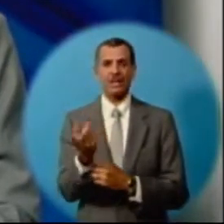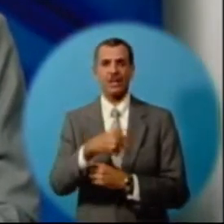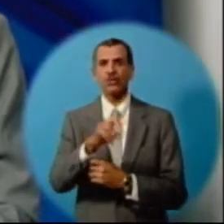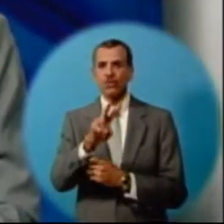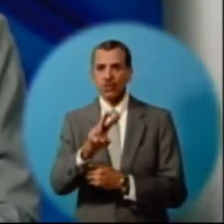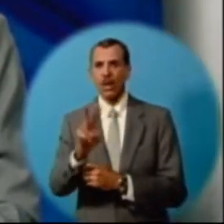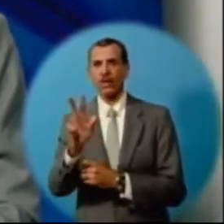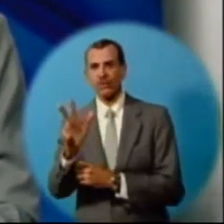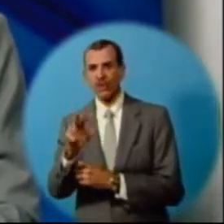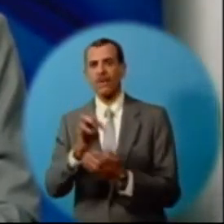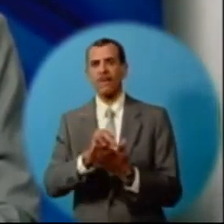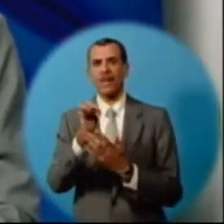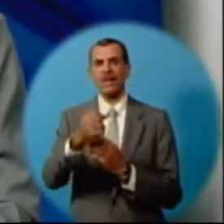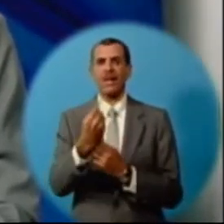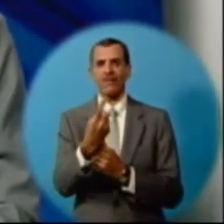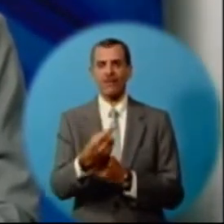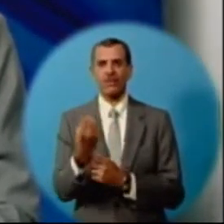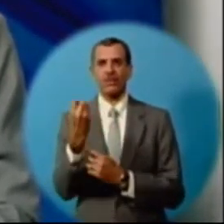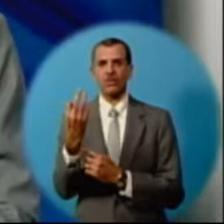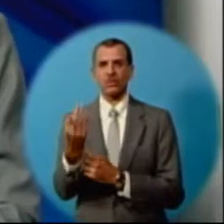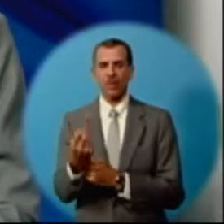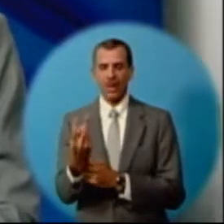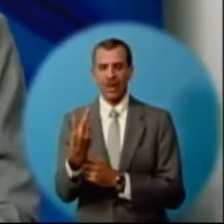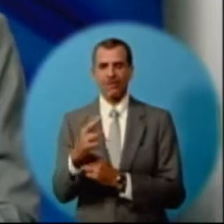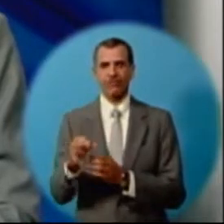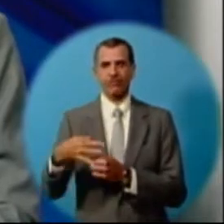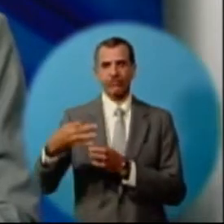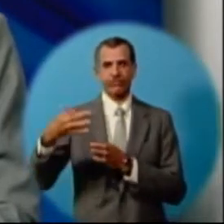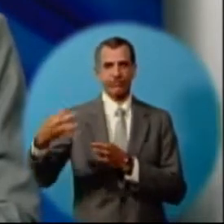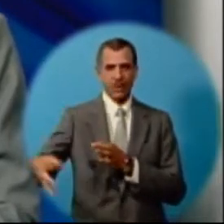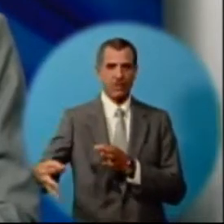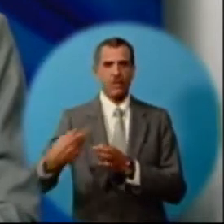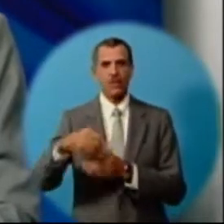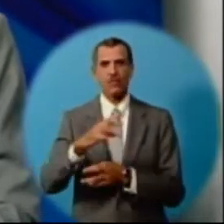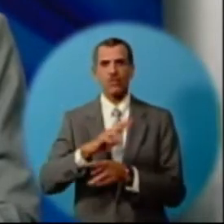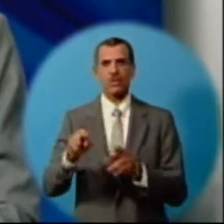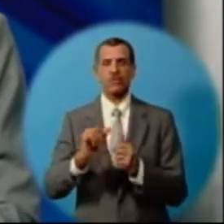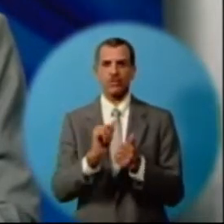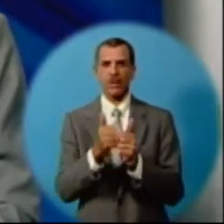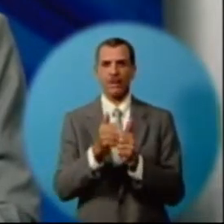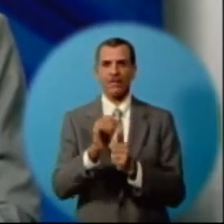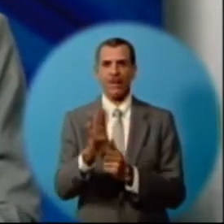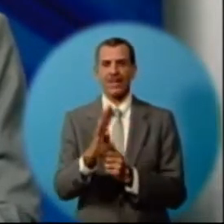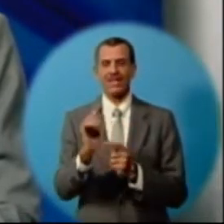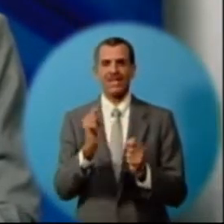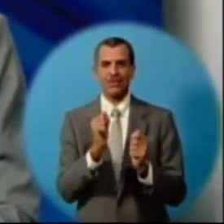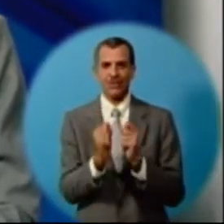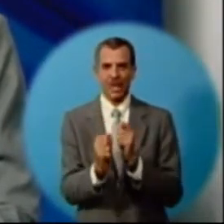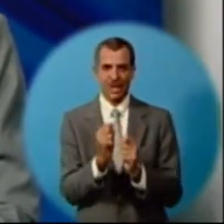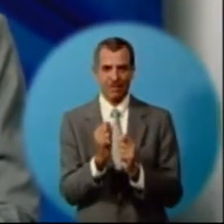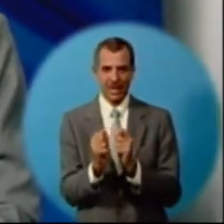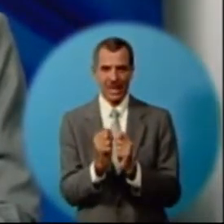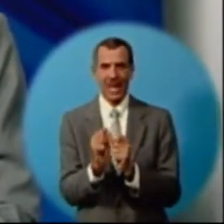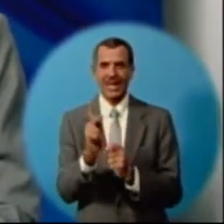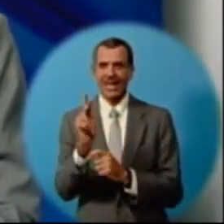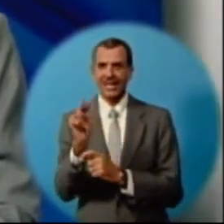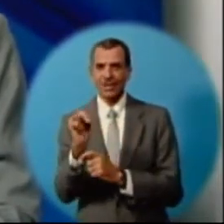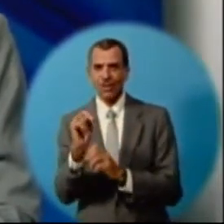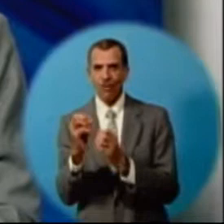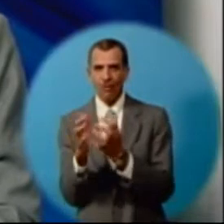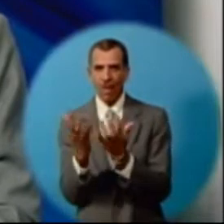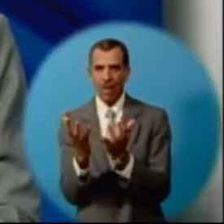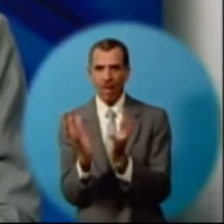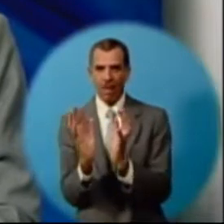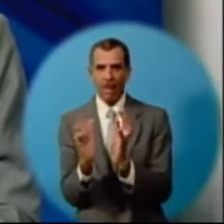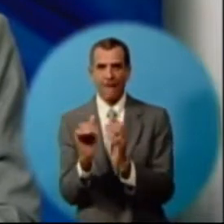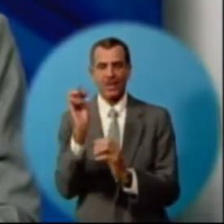May 11th and 12th were postponed due to the regional first-class final between Barbados and Trinidad and Tobago at Kensington Oval. Now,